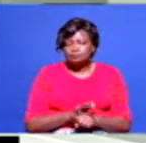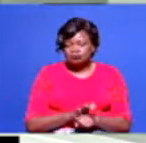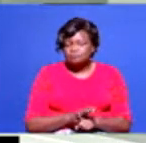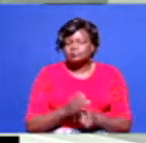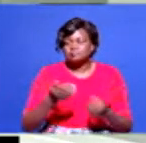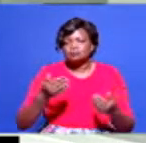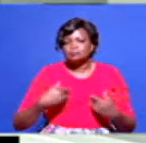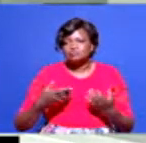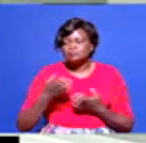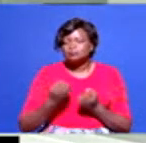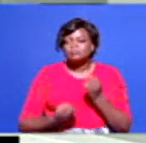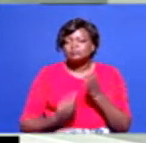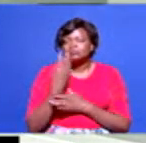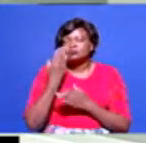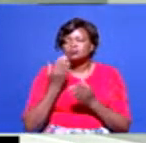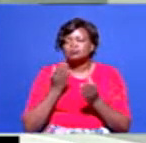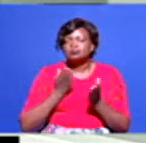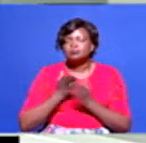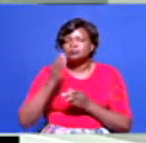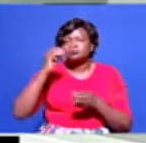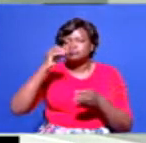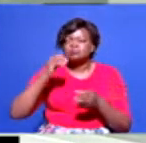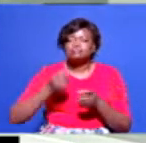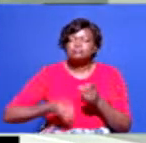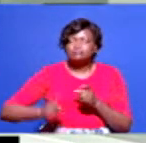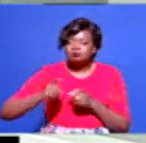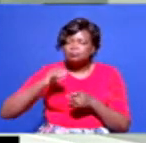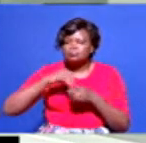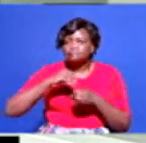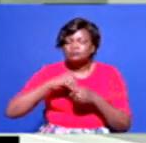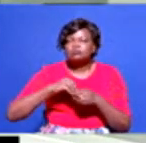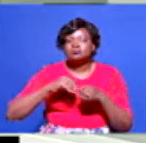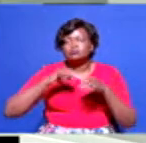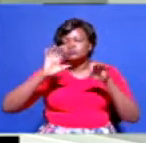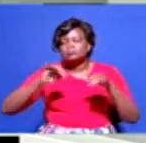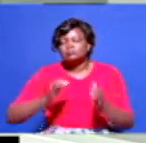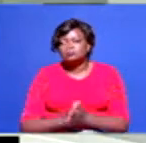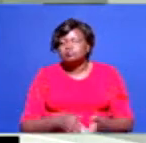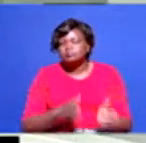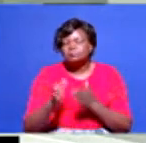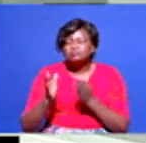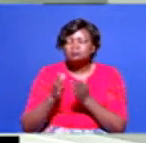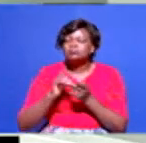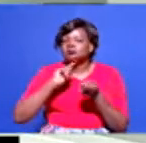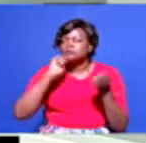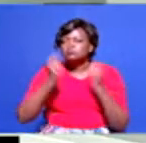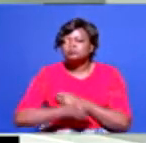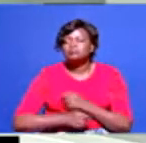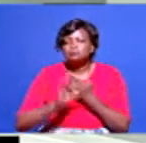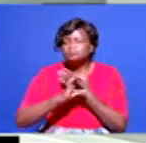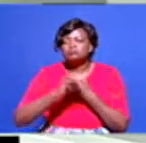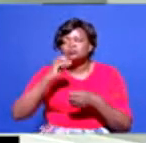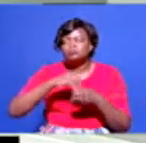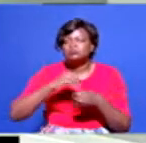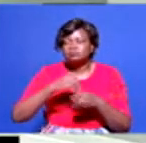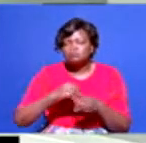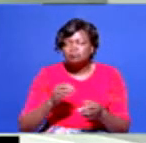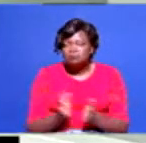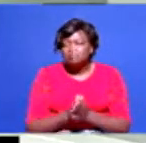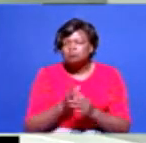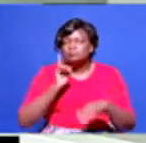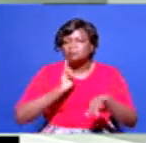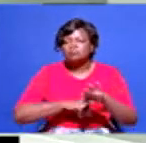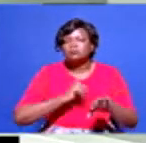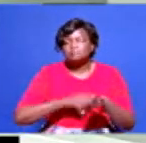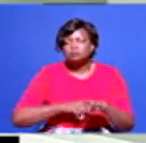through increased investment in infrastructure and agriculture and reforming the country's investment environment. And by the time Kibaki handed